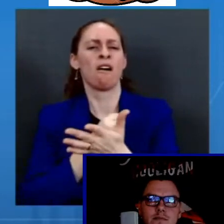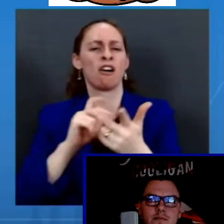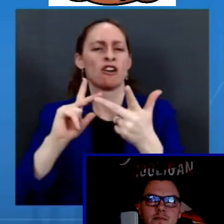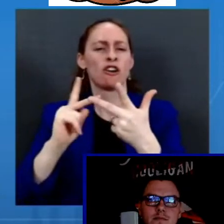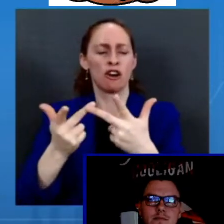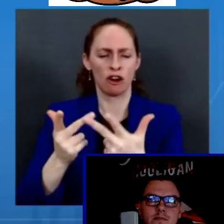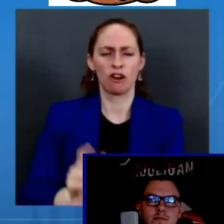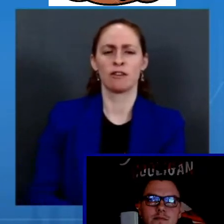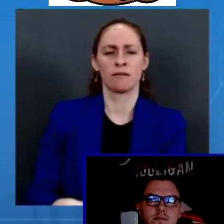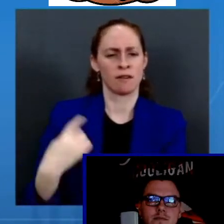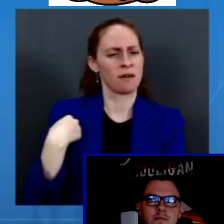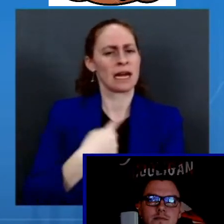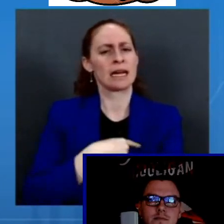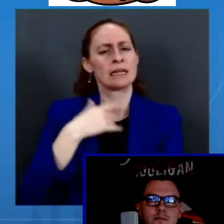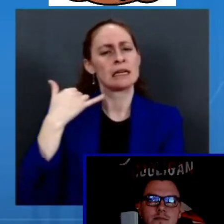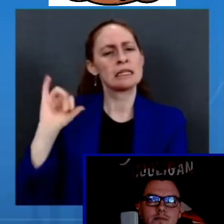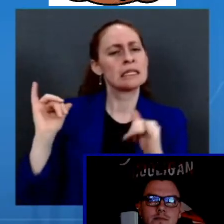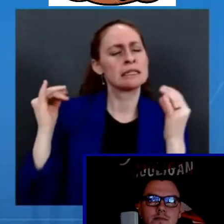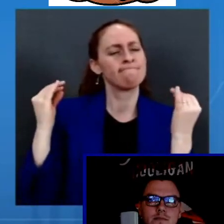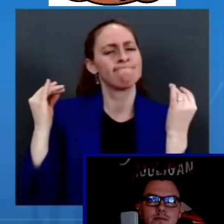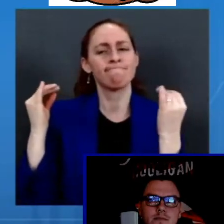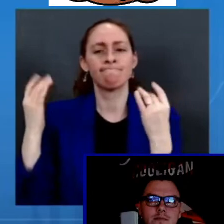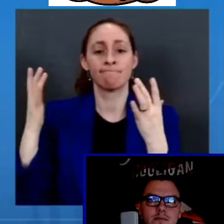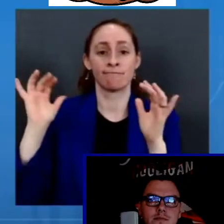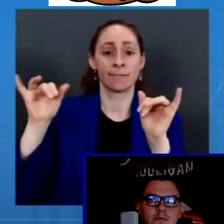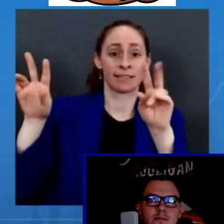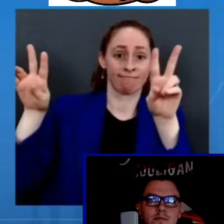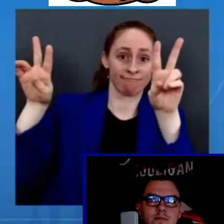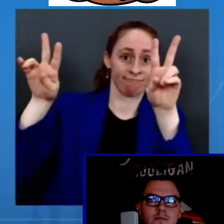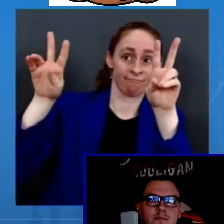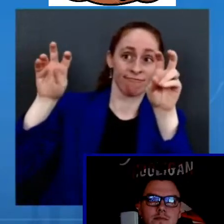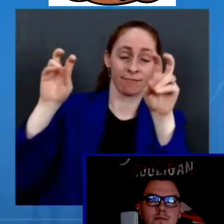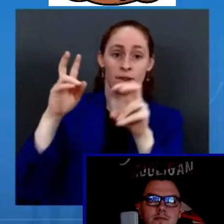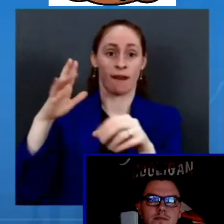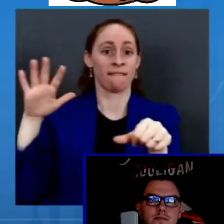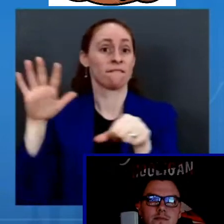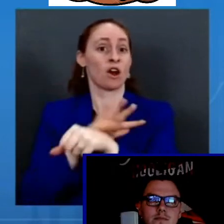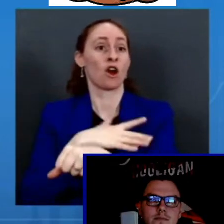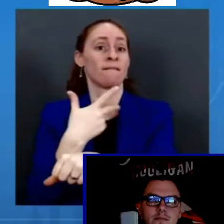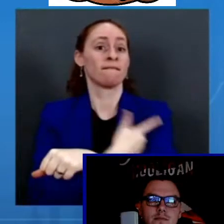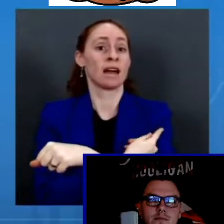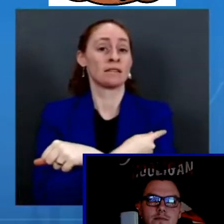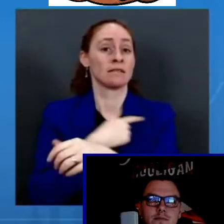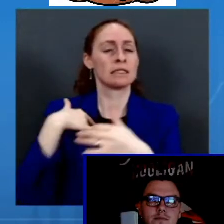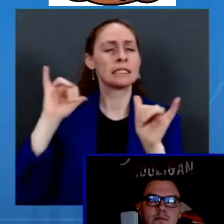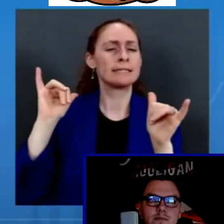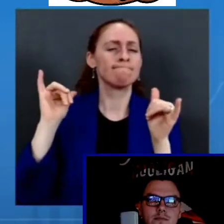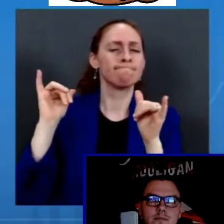clear, our recommendations are to get boosted. Next question, please.